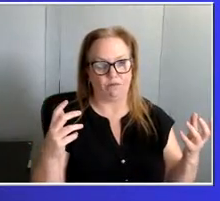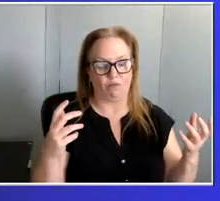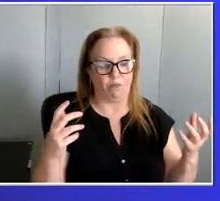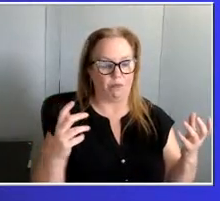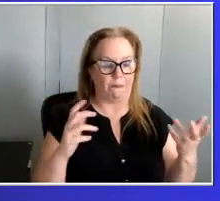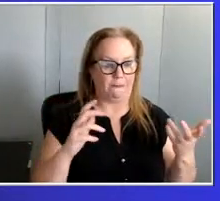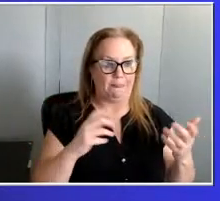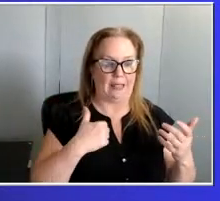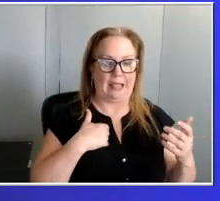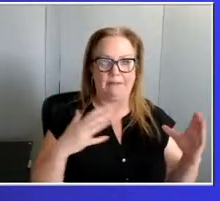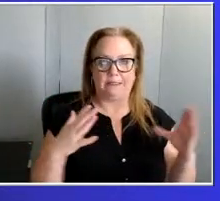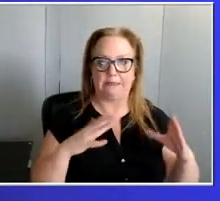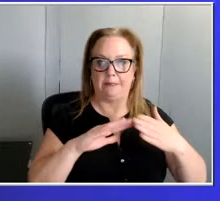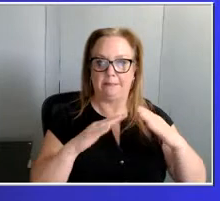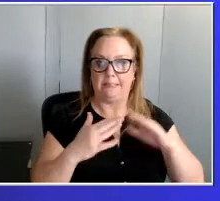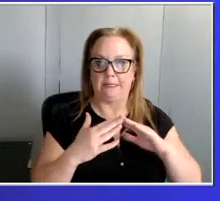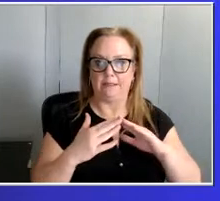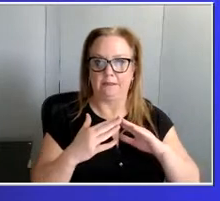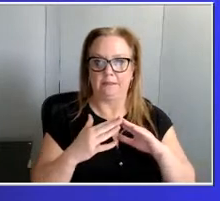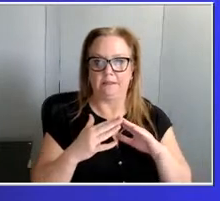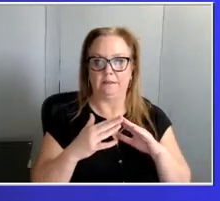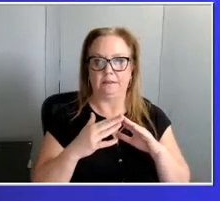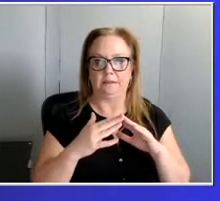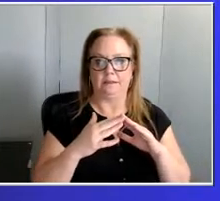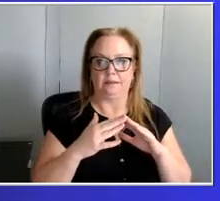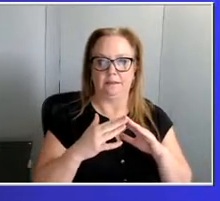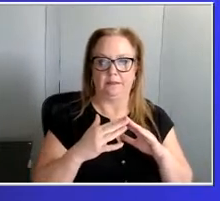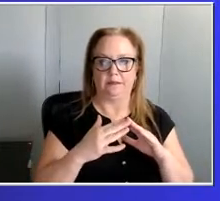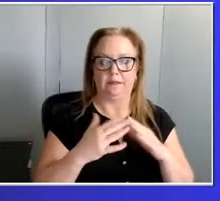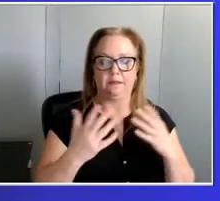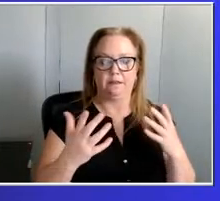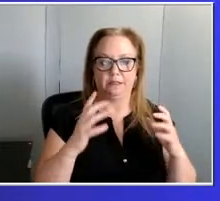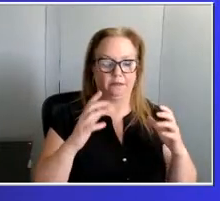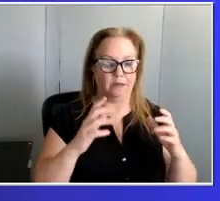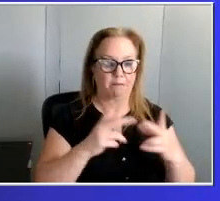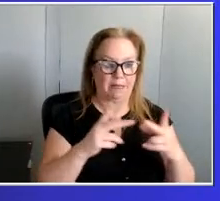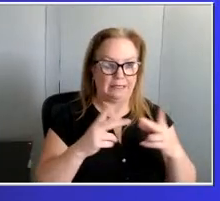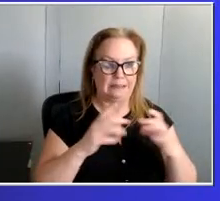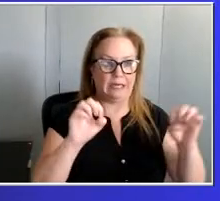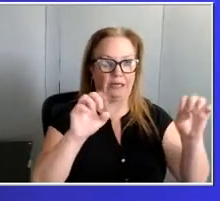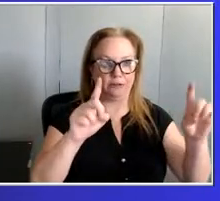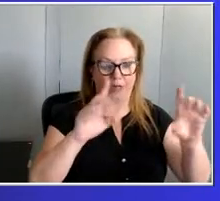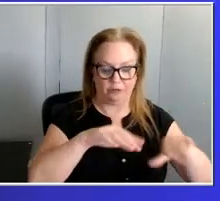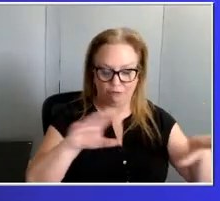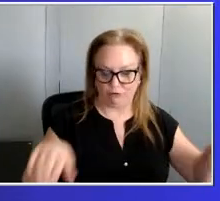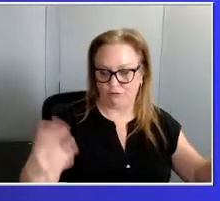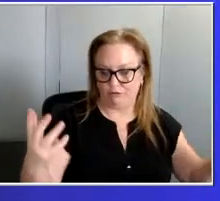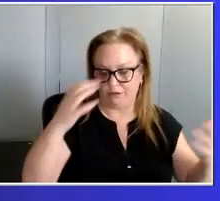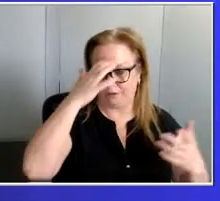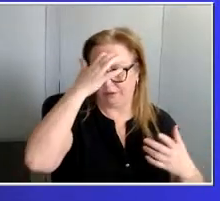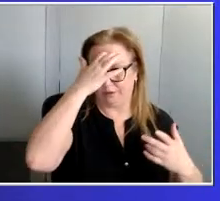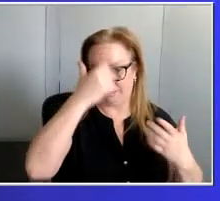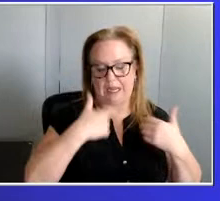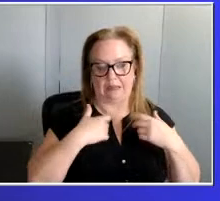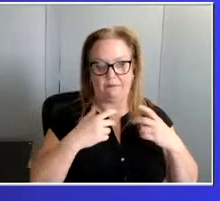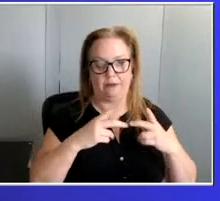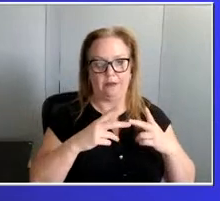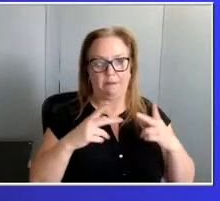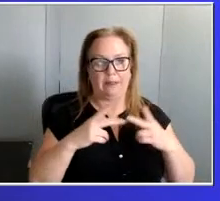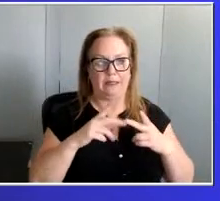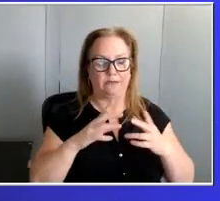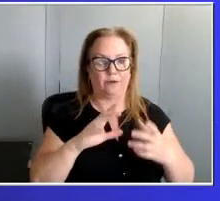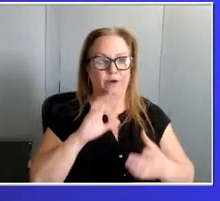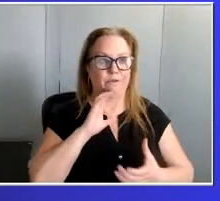having a small town serve as a viable place to educate your children, to have a place for your spouse to work,